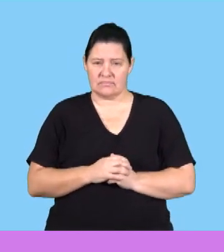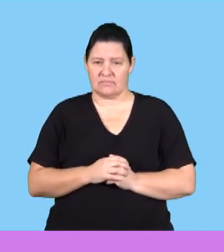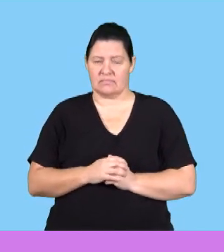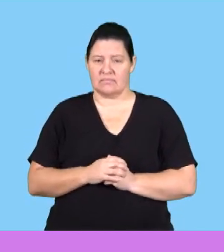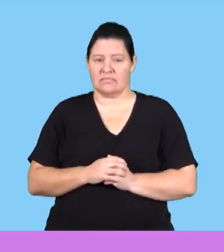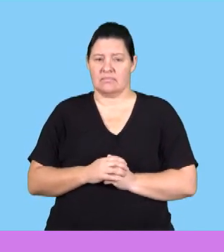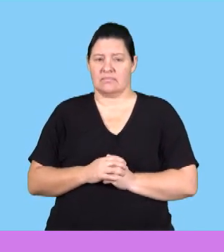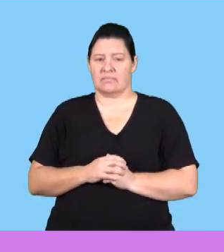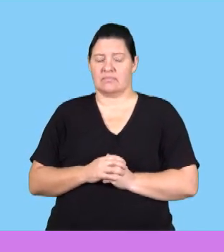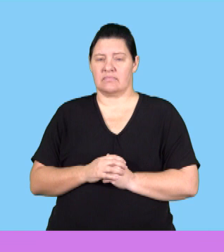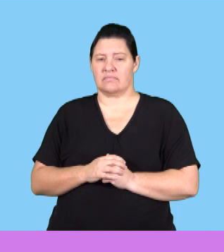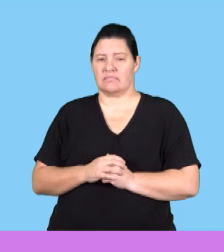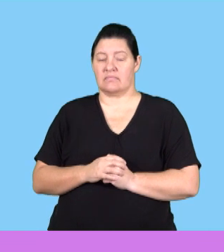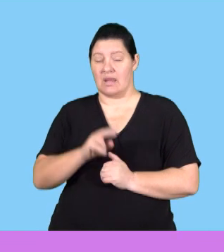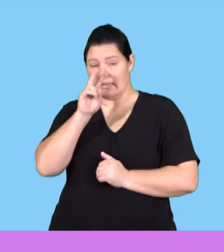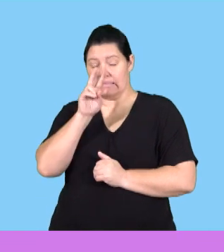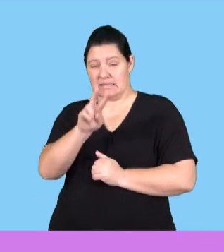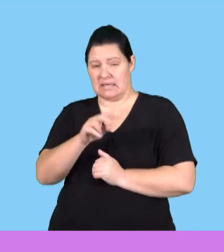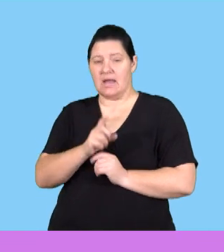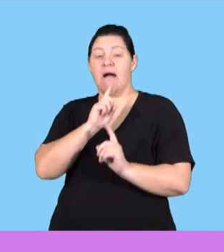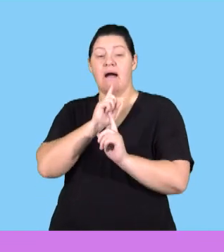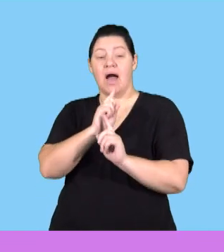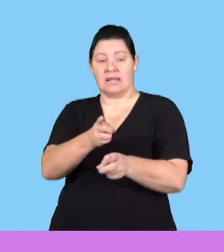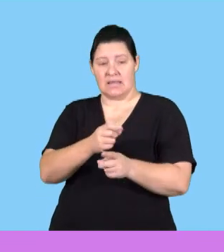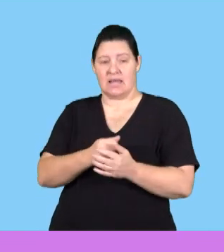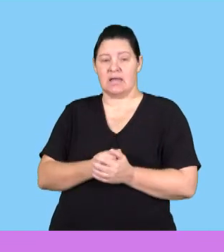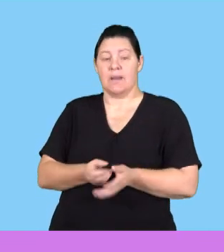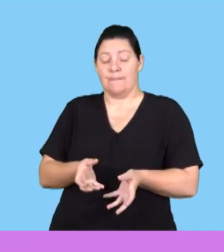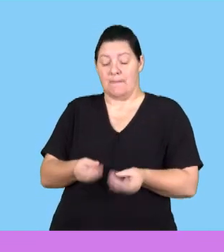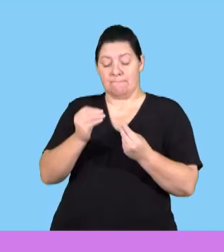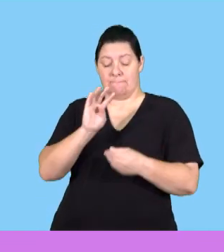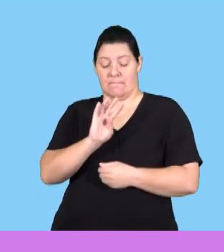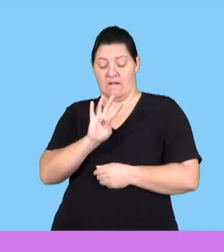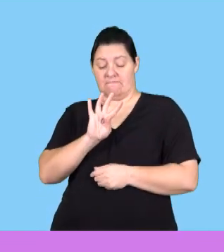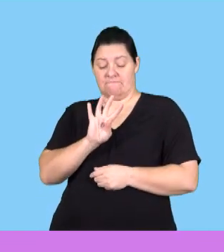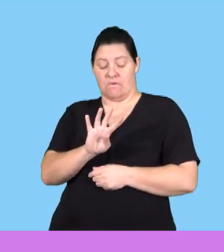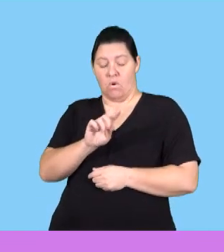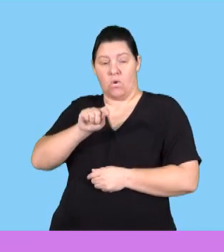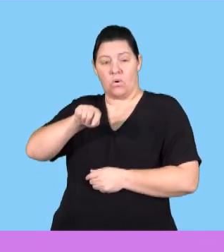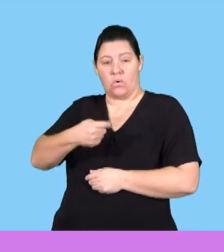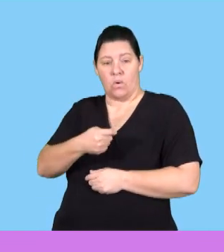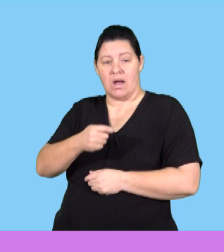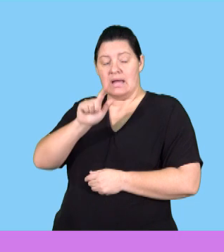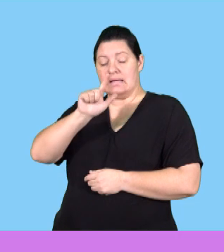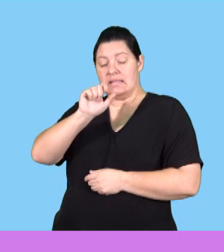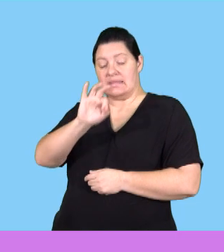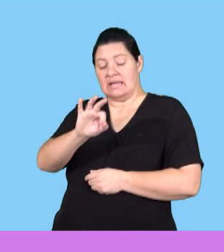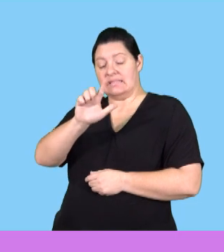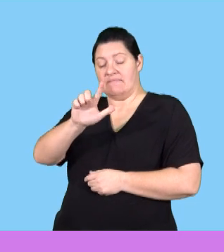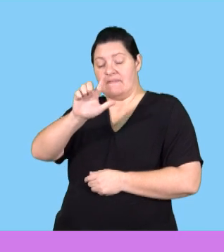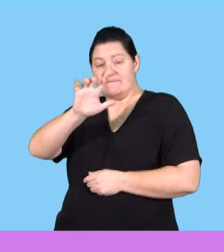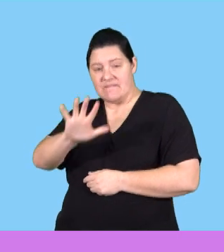79.99 rand. So I hope you can see that the answer that we get on the calculator is